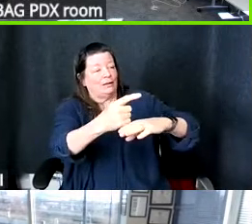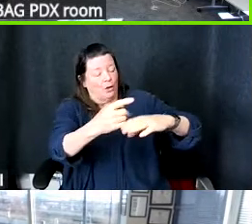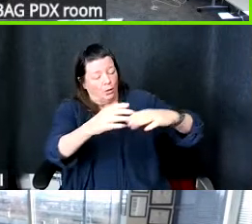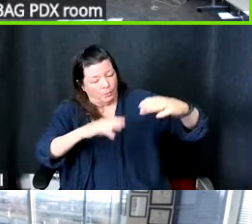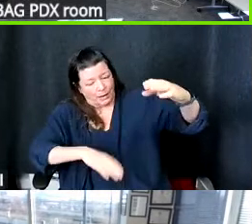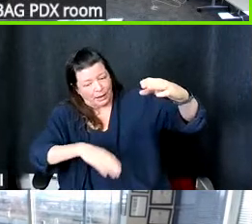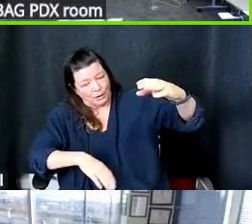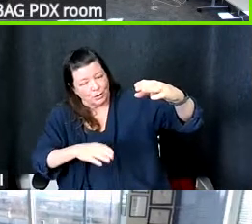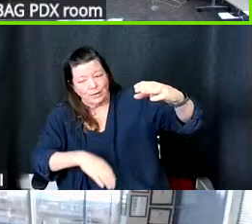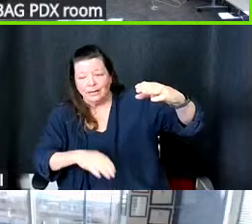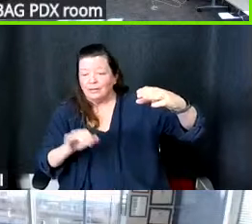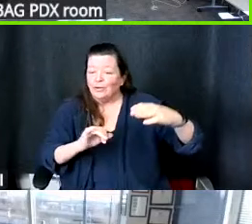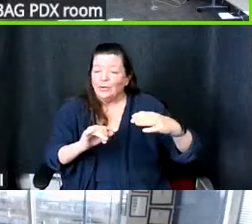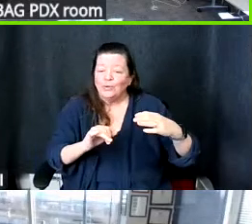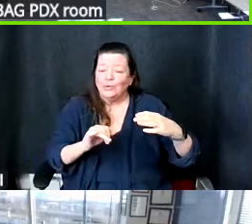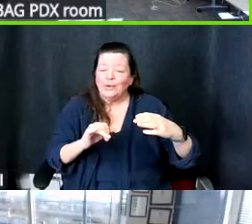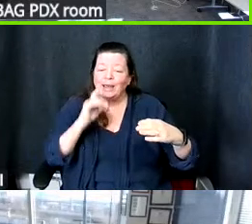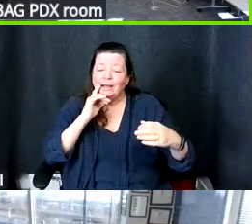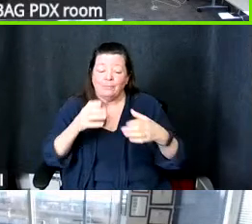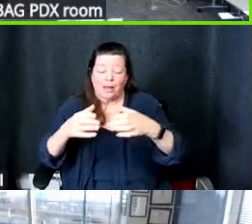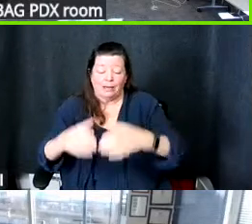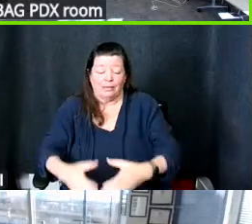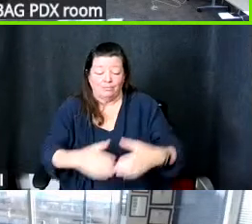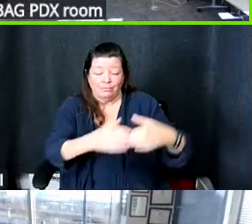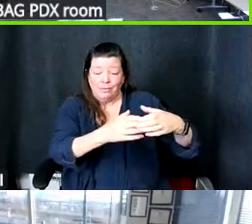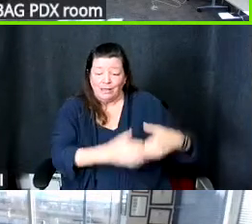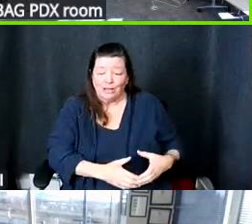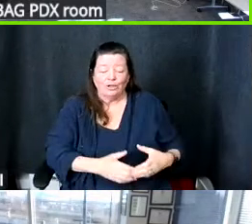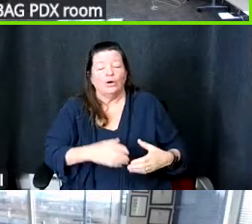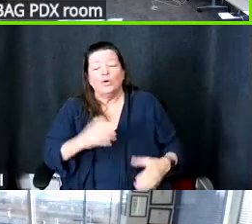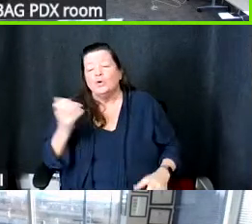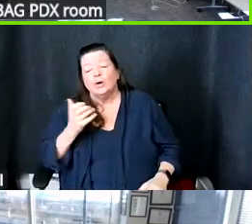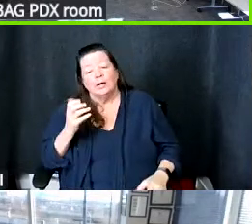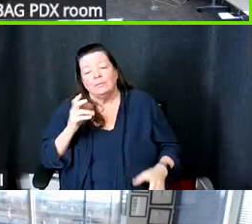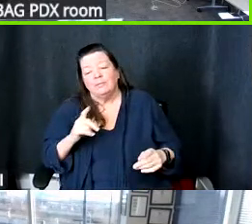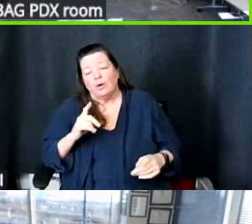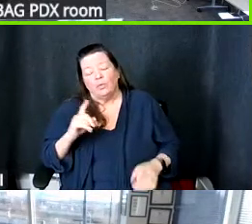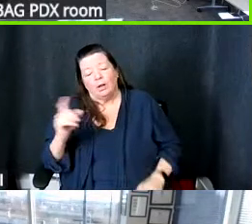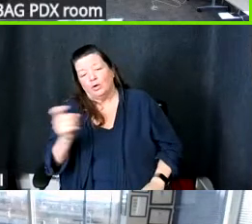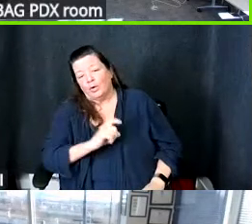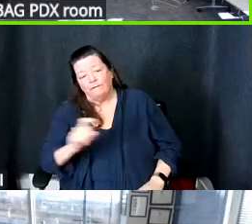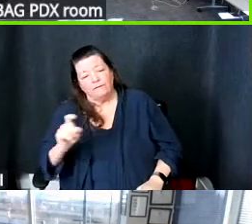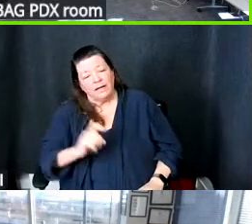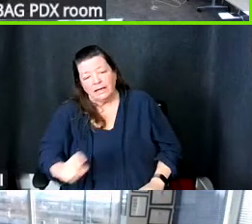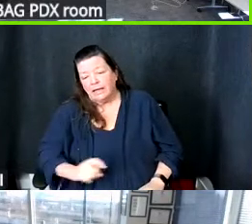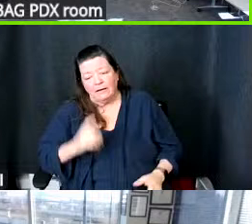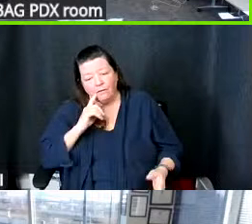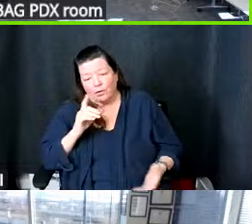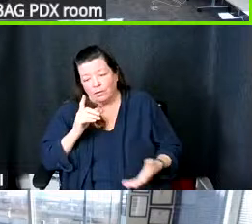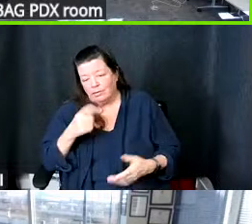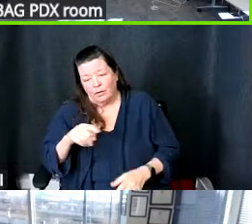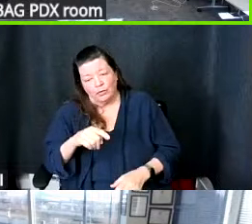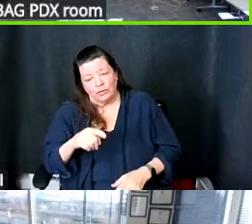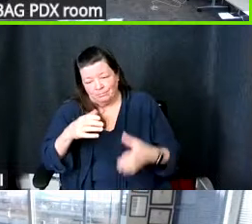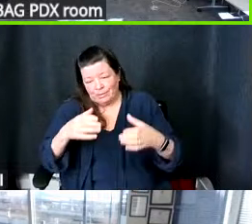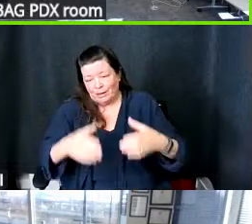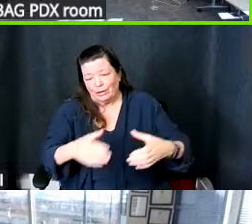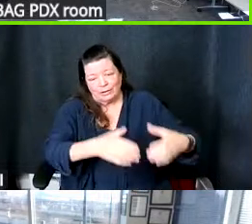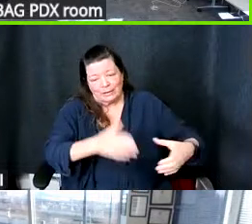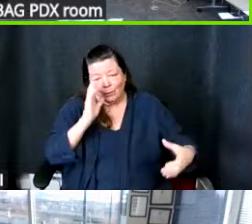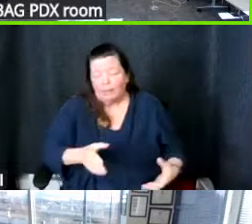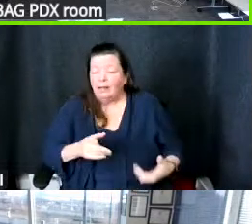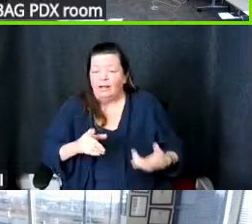underneath that will be a graffiti magnet, and who will be responsible for that. So that memorandum